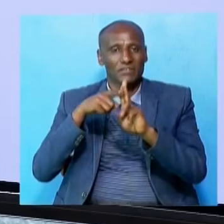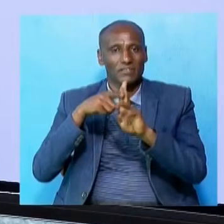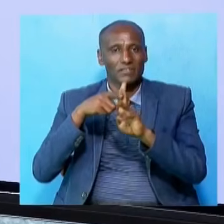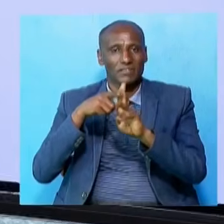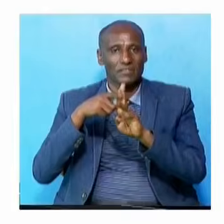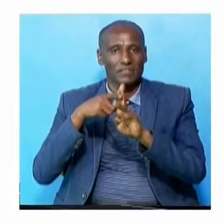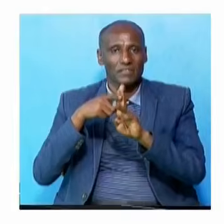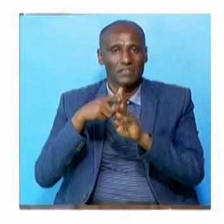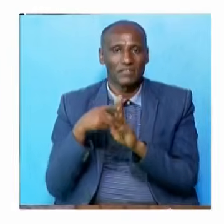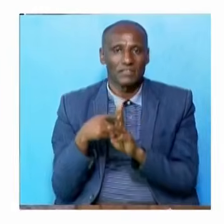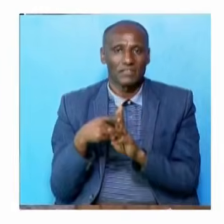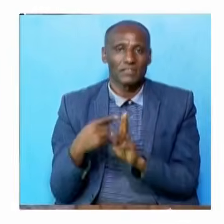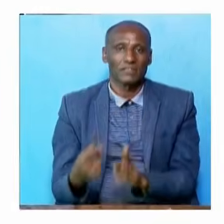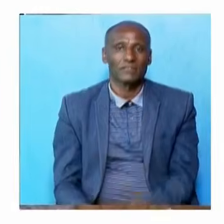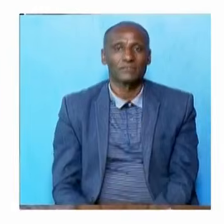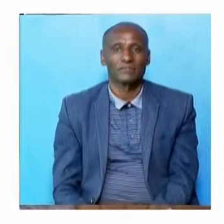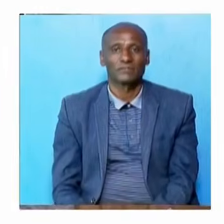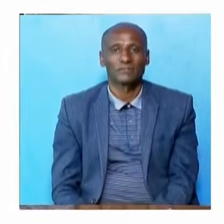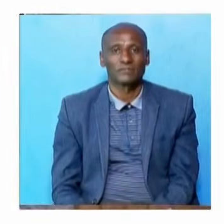see.